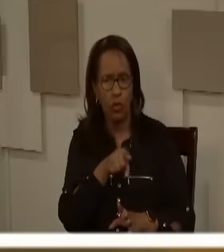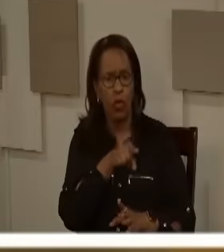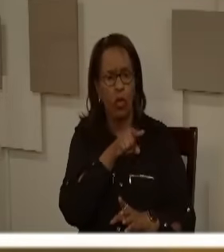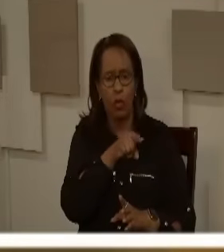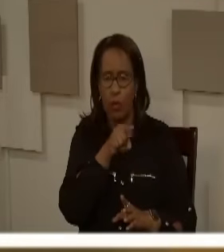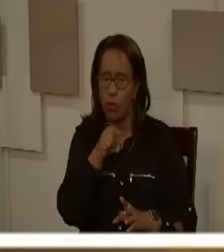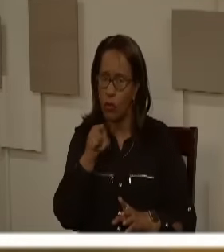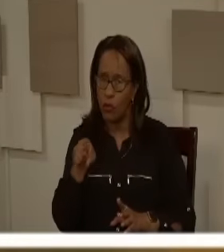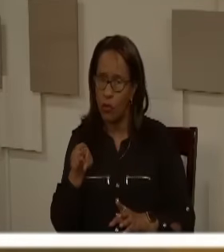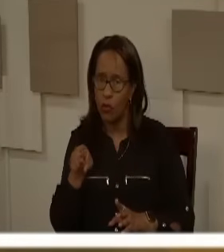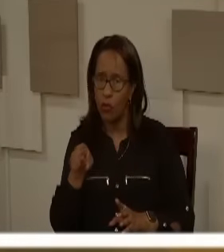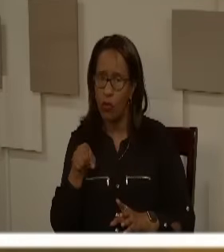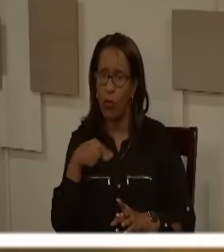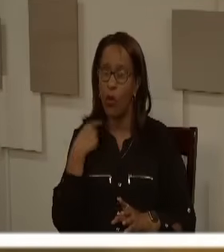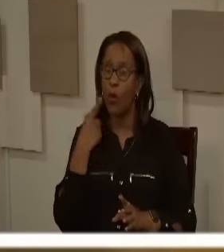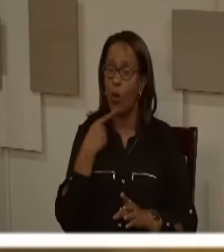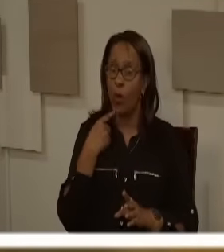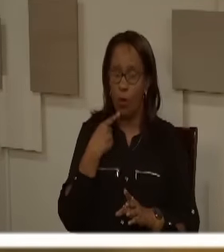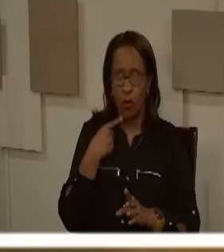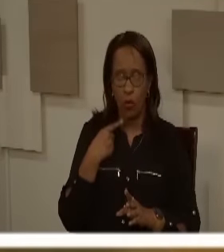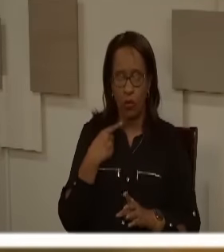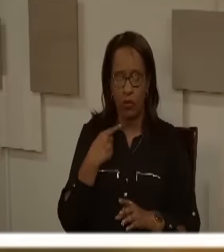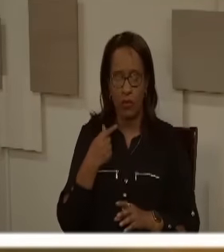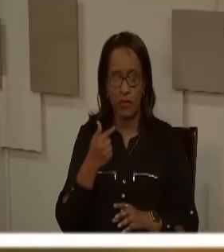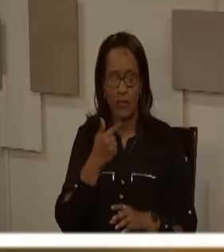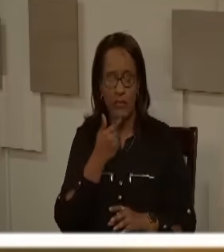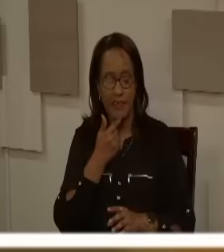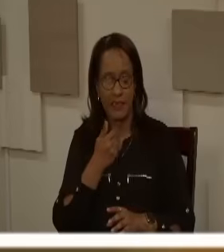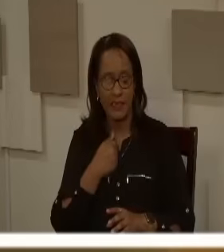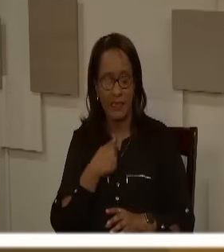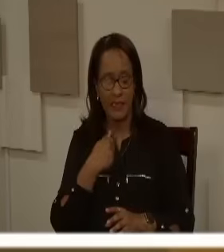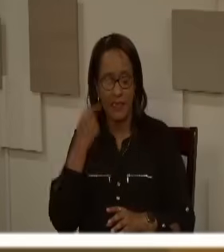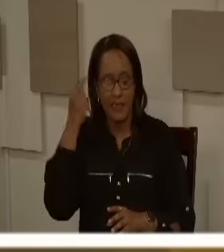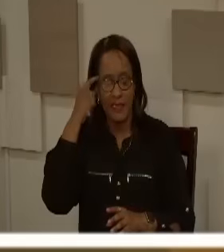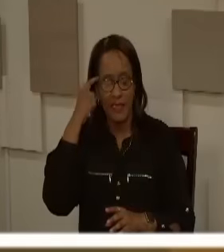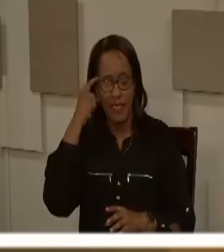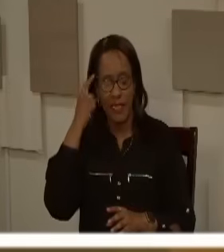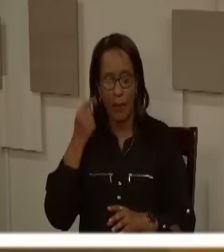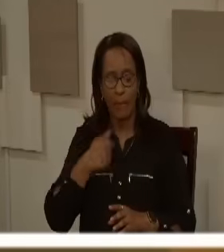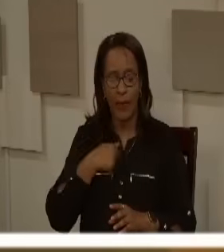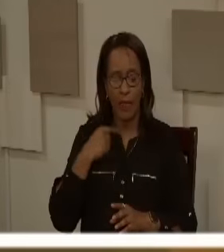question. Who do you say he is?